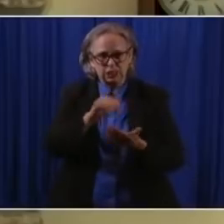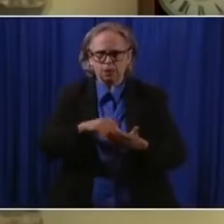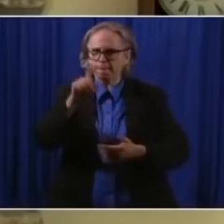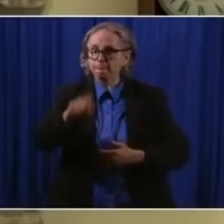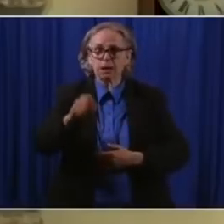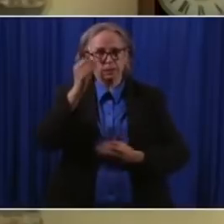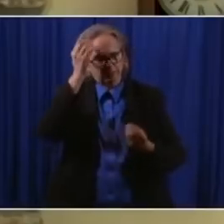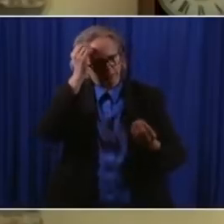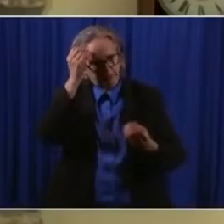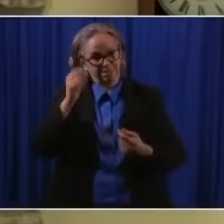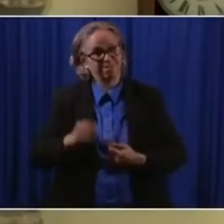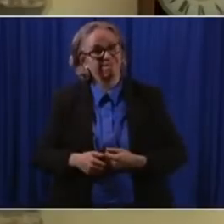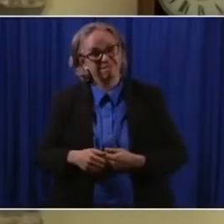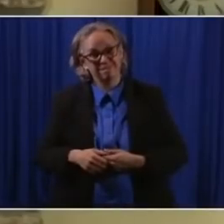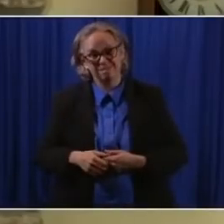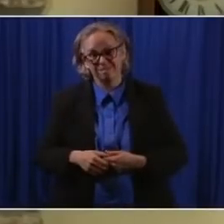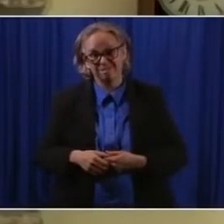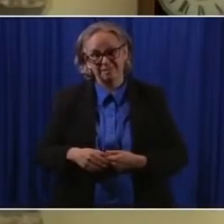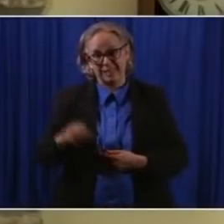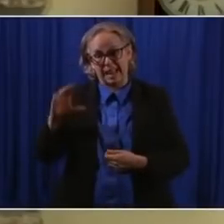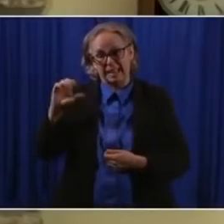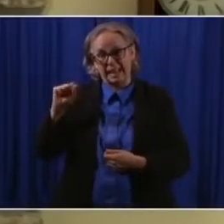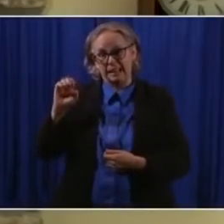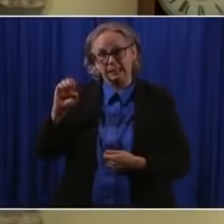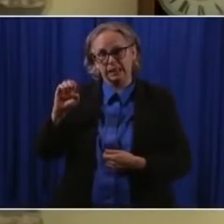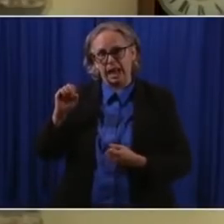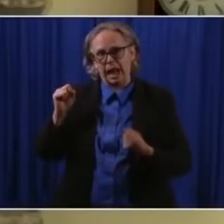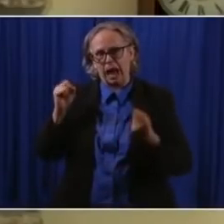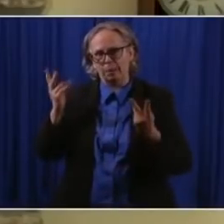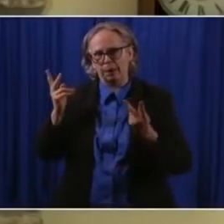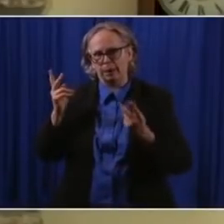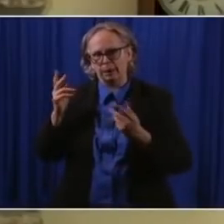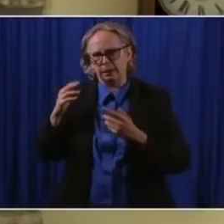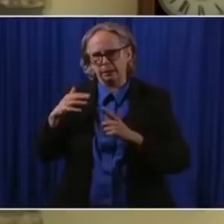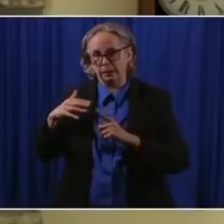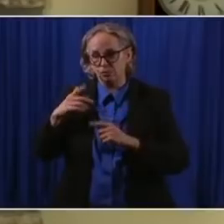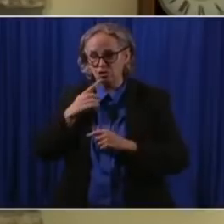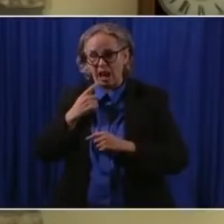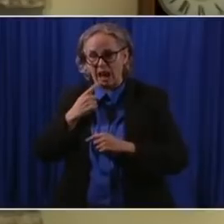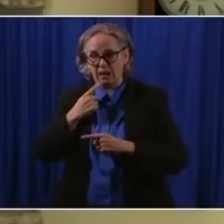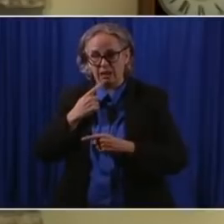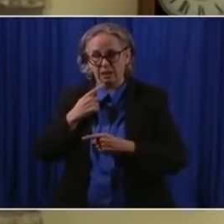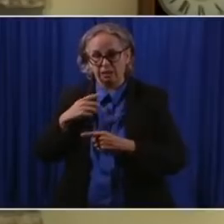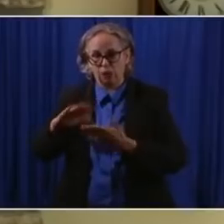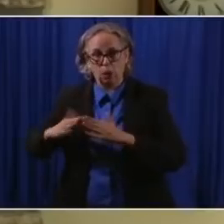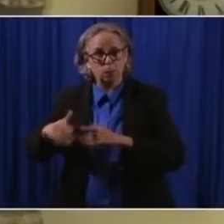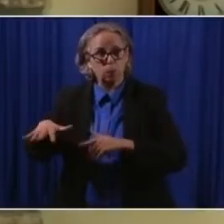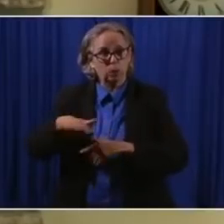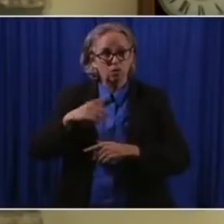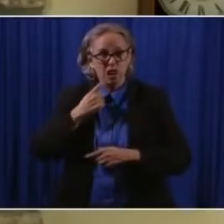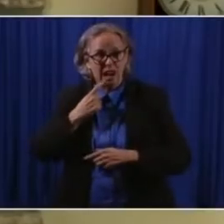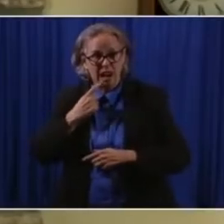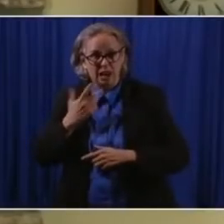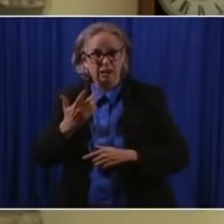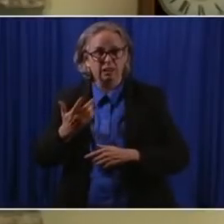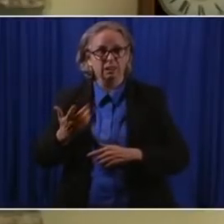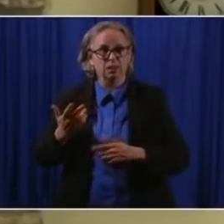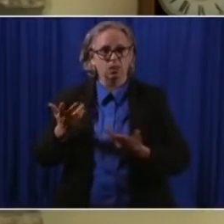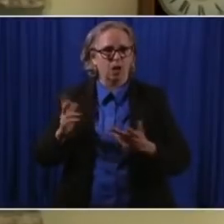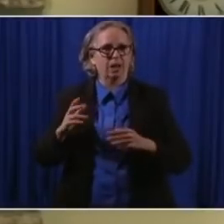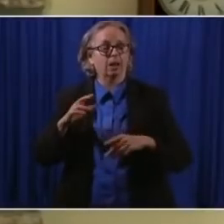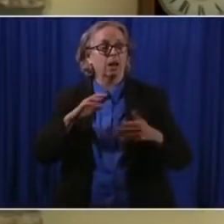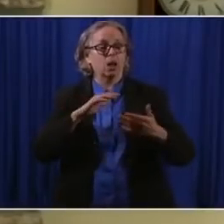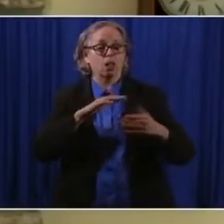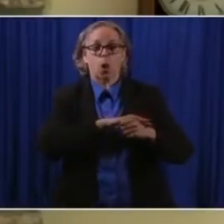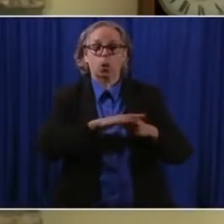the case status in the surrounding community, how much COVID is there, the county's public health advisory system color,